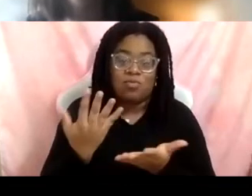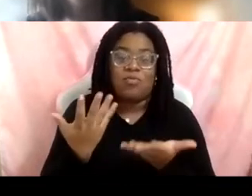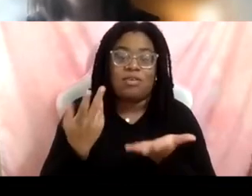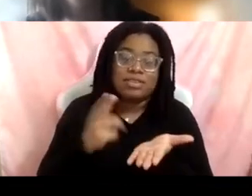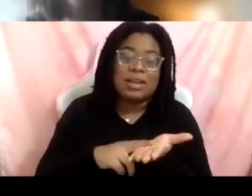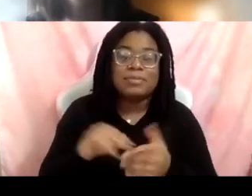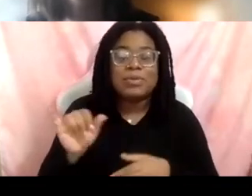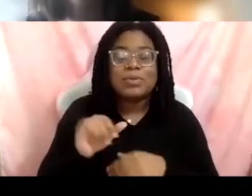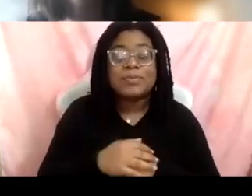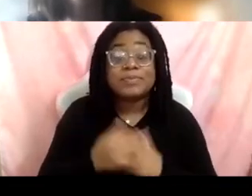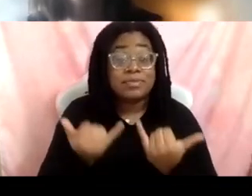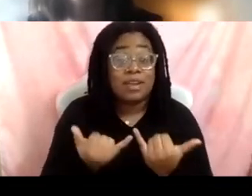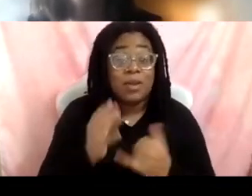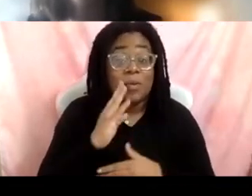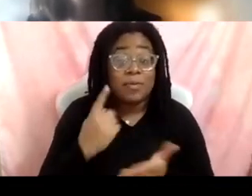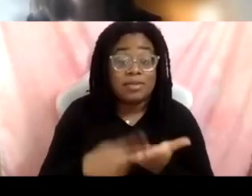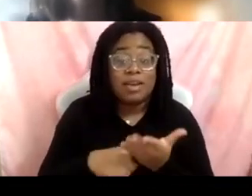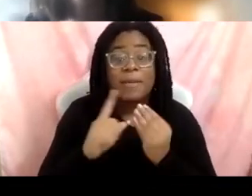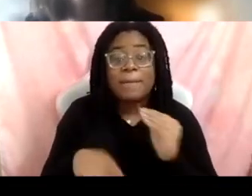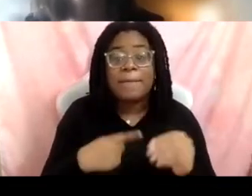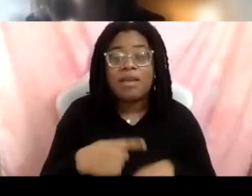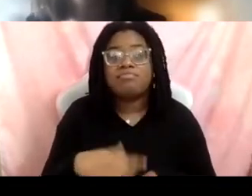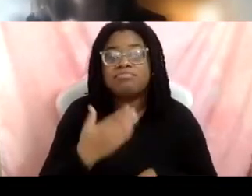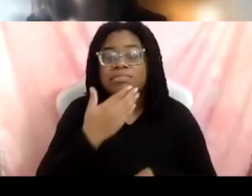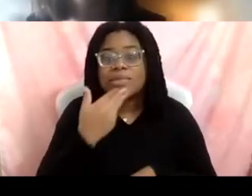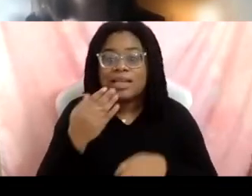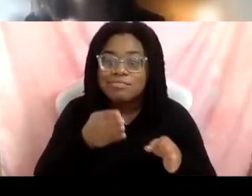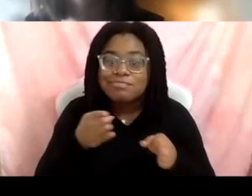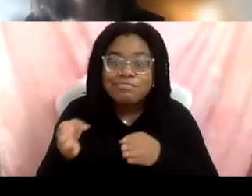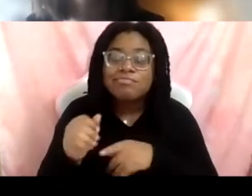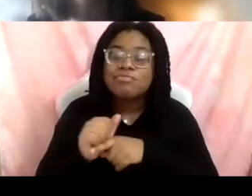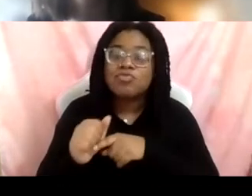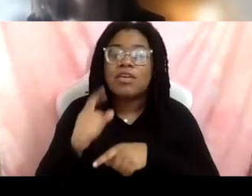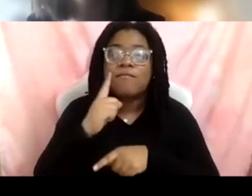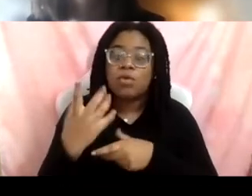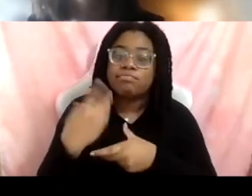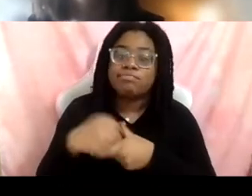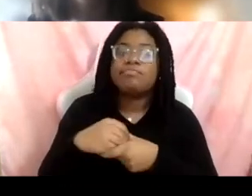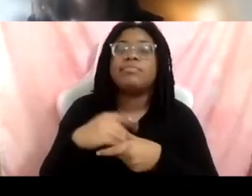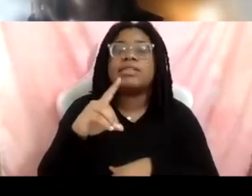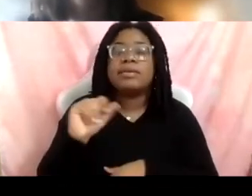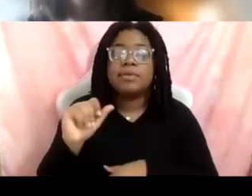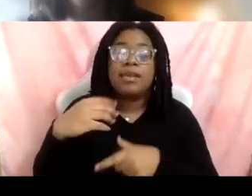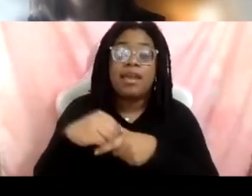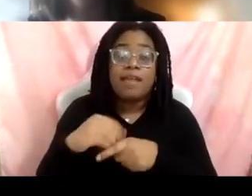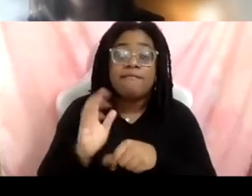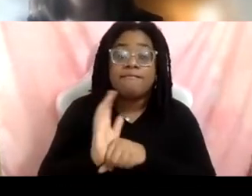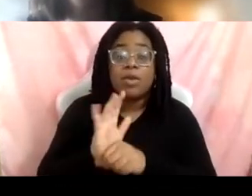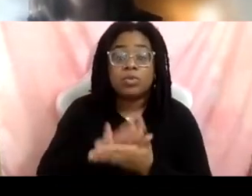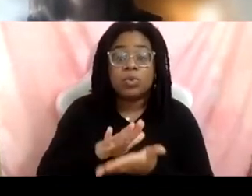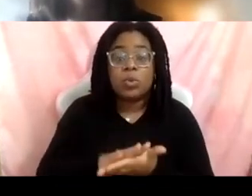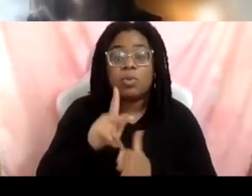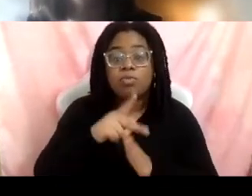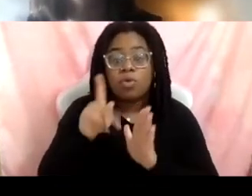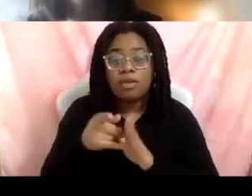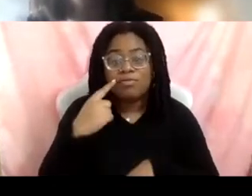So today we are going to be talking about some best practices for implementing accessibility in film school programs. For many of